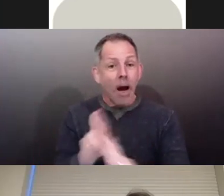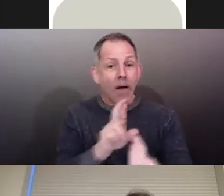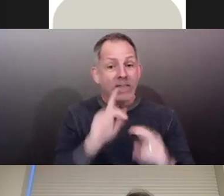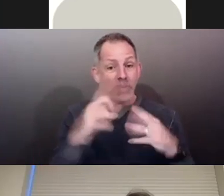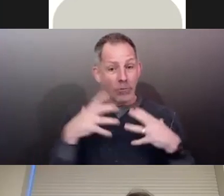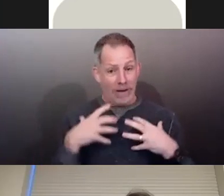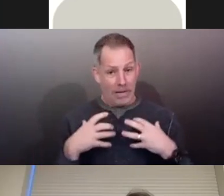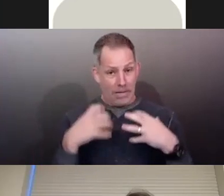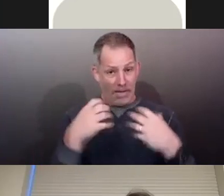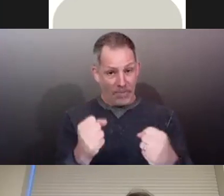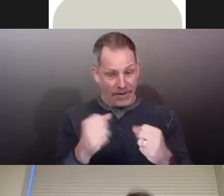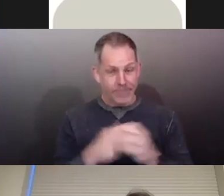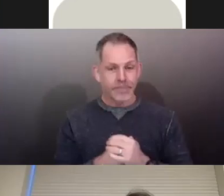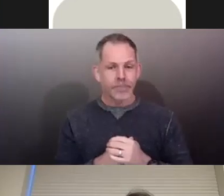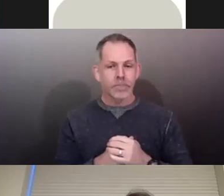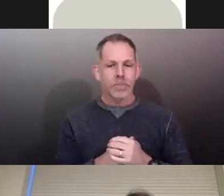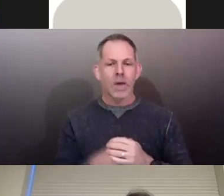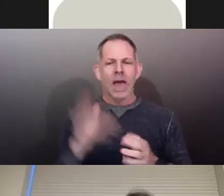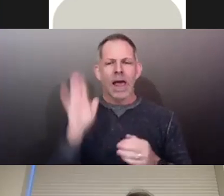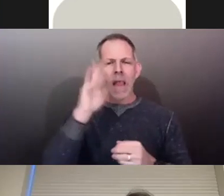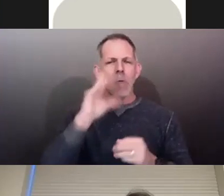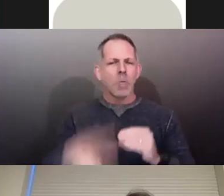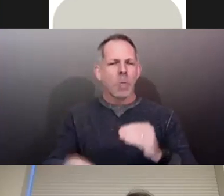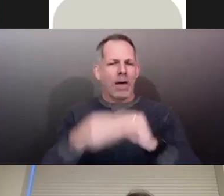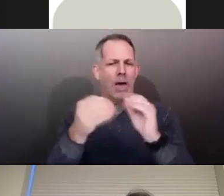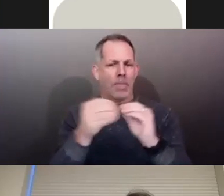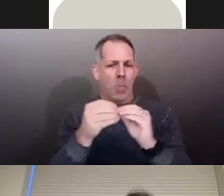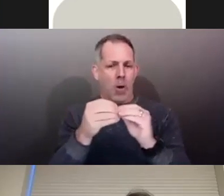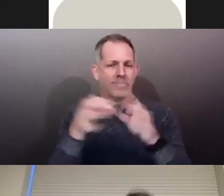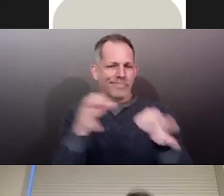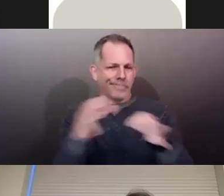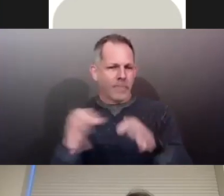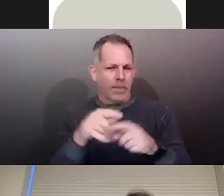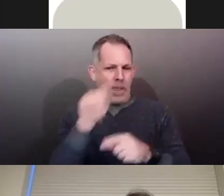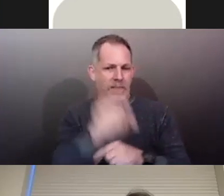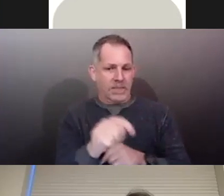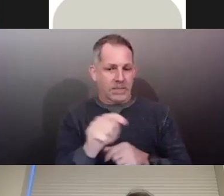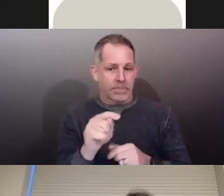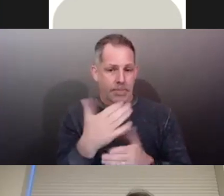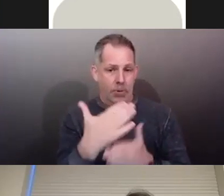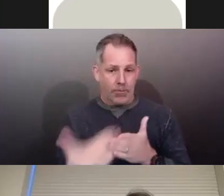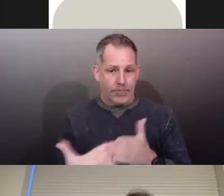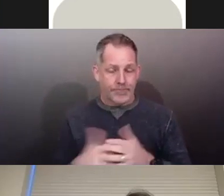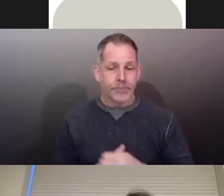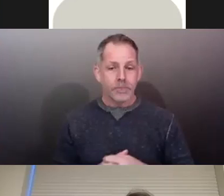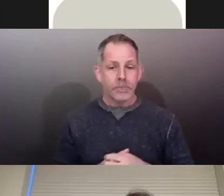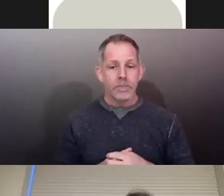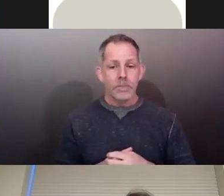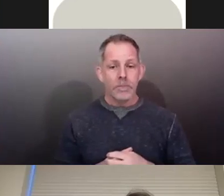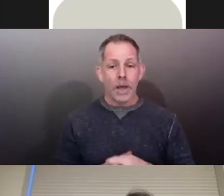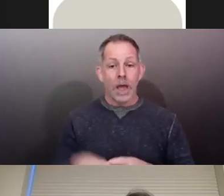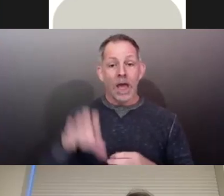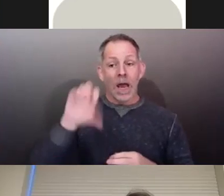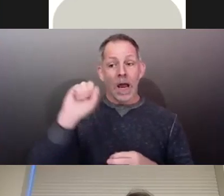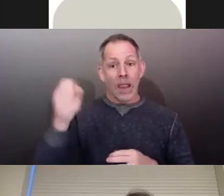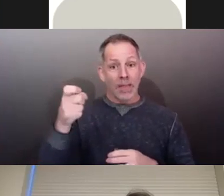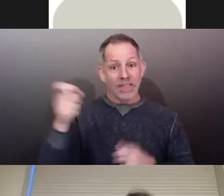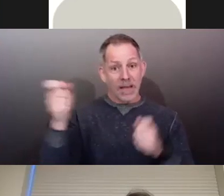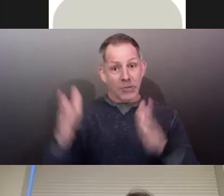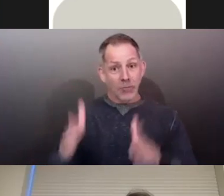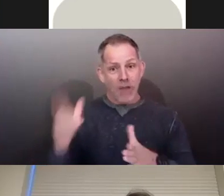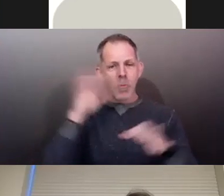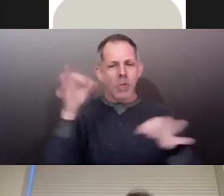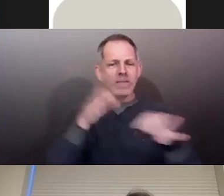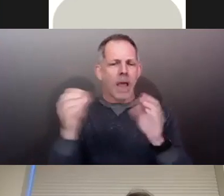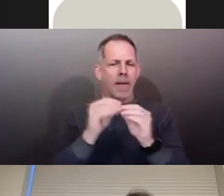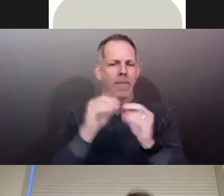shortly. Our DEM Director, Jason Biermann, will get into the details, has a presentation, but I want to sketch out the incredible work that has